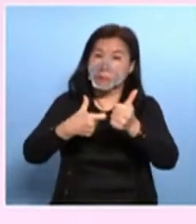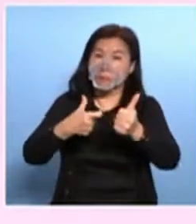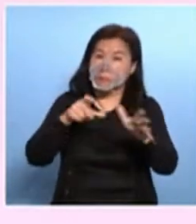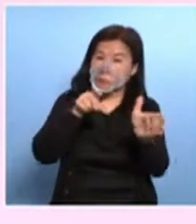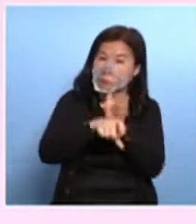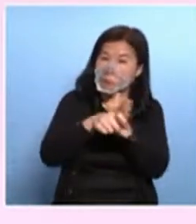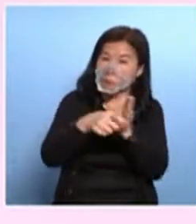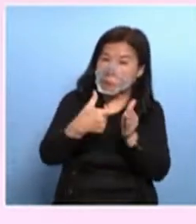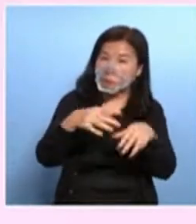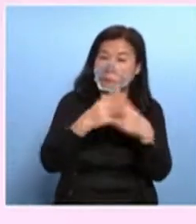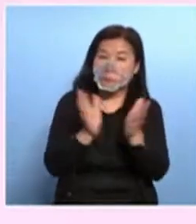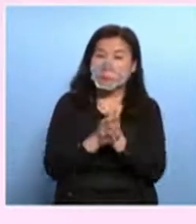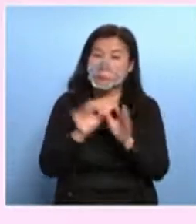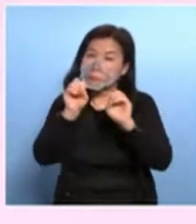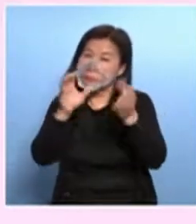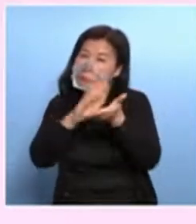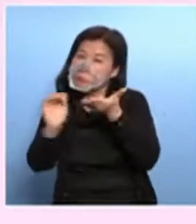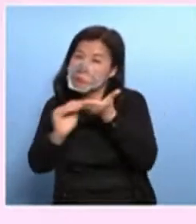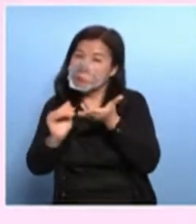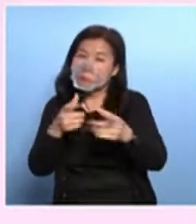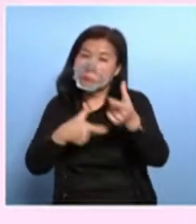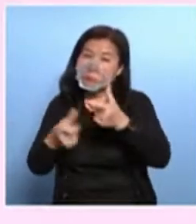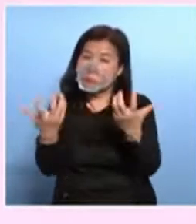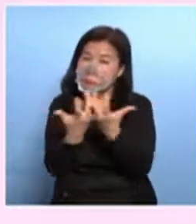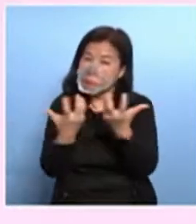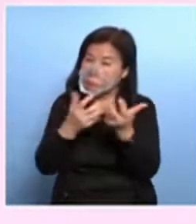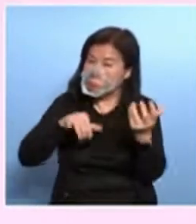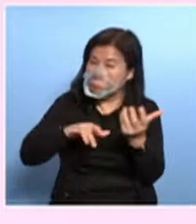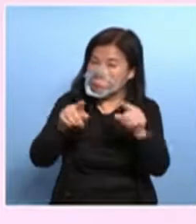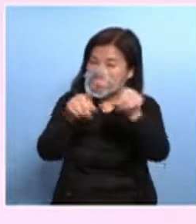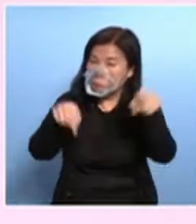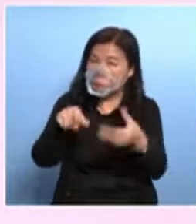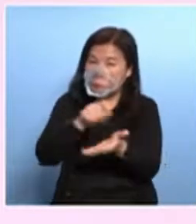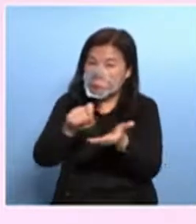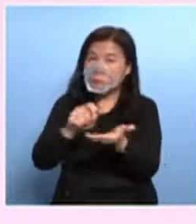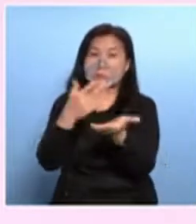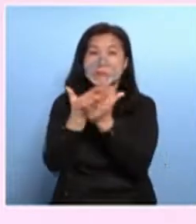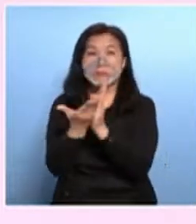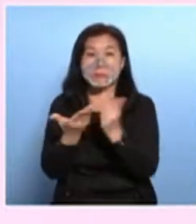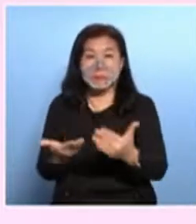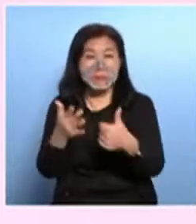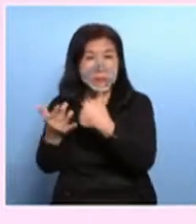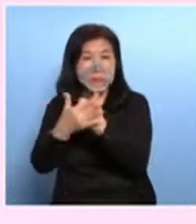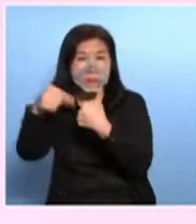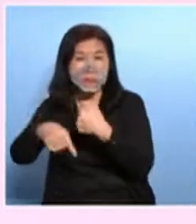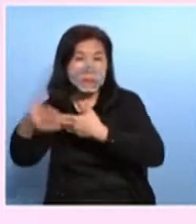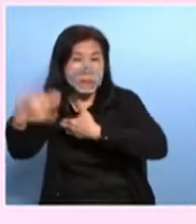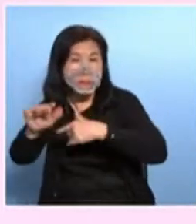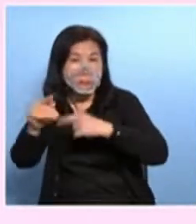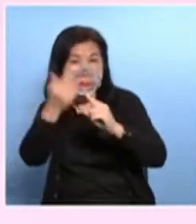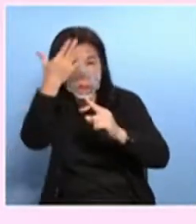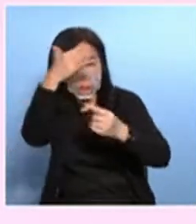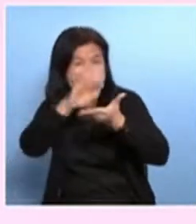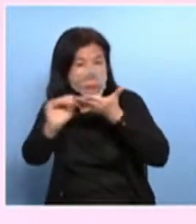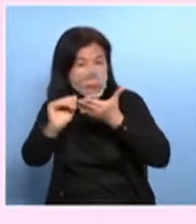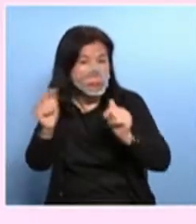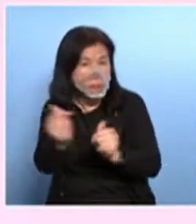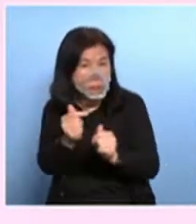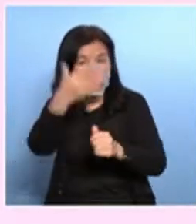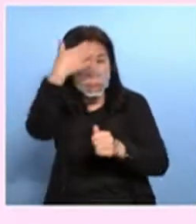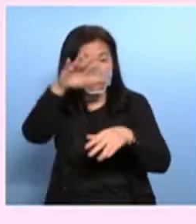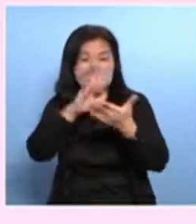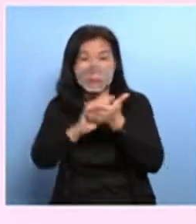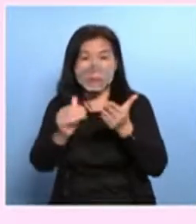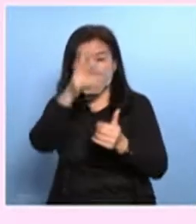the Voucher fund would be progressively reflected in the operating account. These measures will allow one to have a full grasp of the